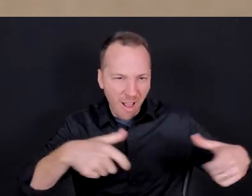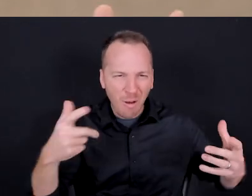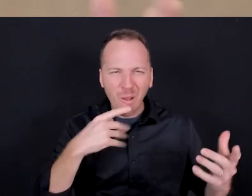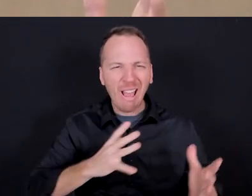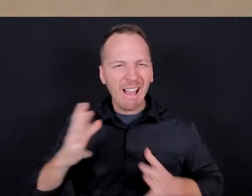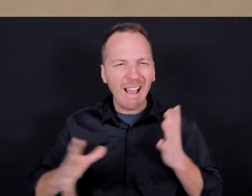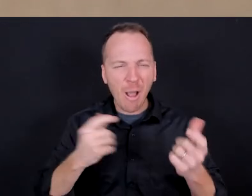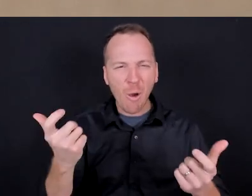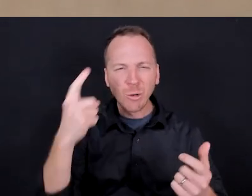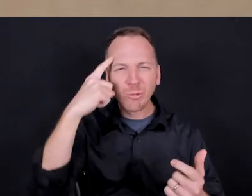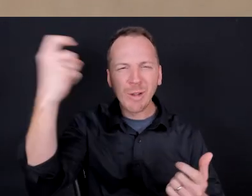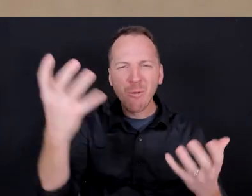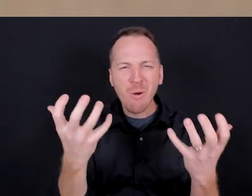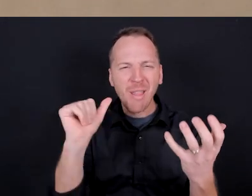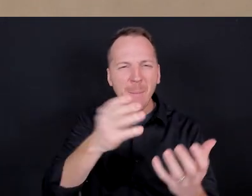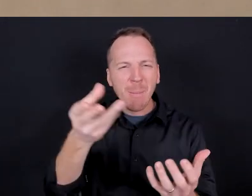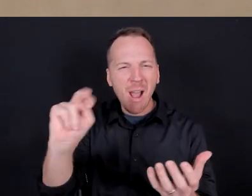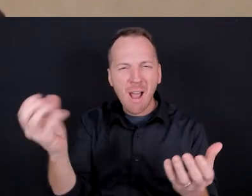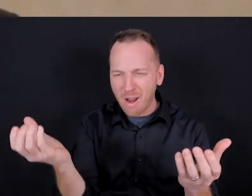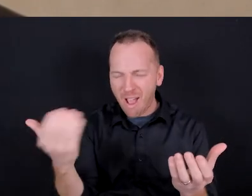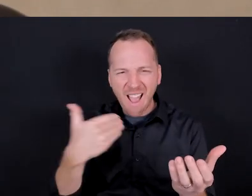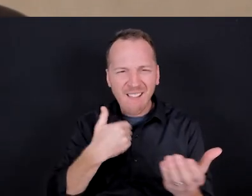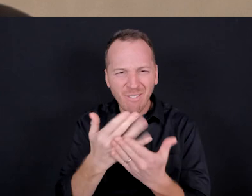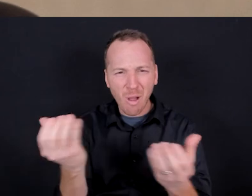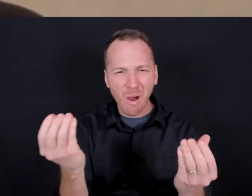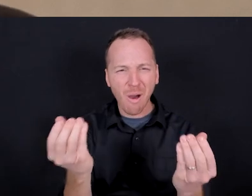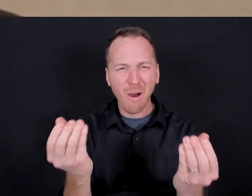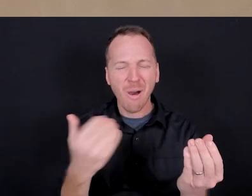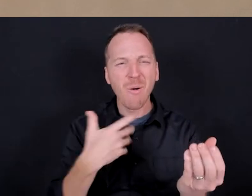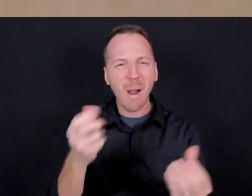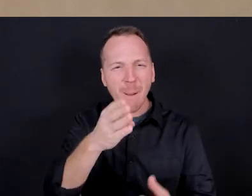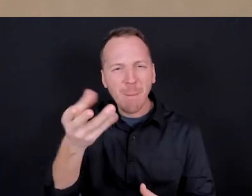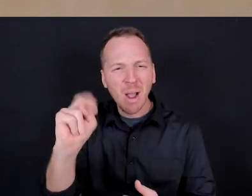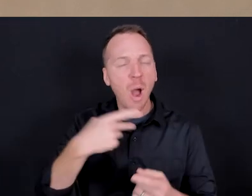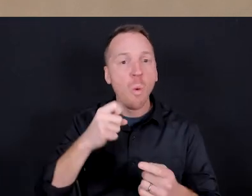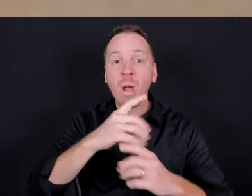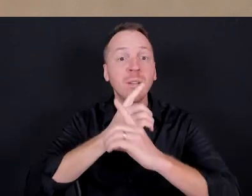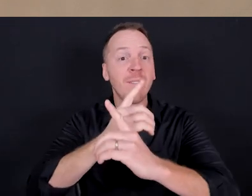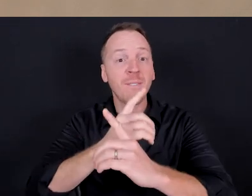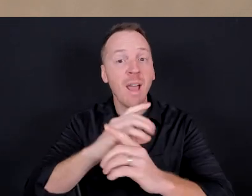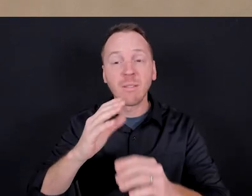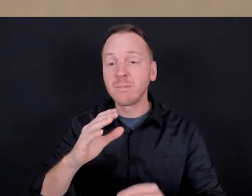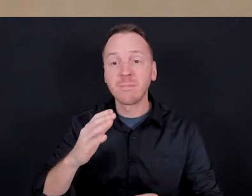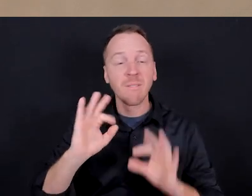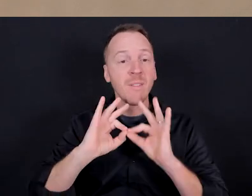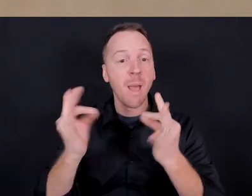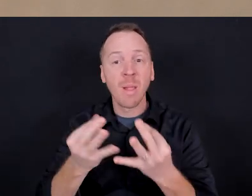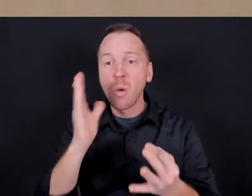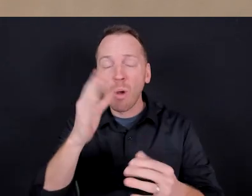I mean, he dreamed about how he would take that BB gun and use it to defend his